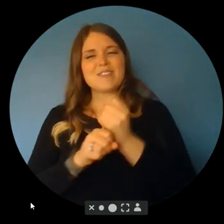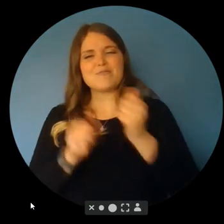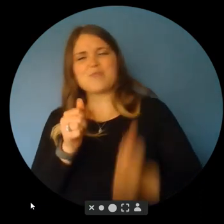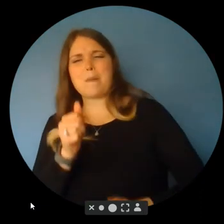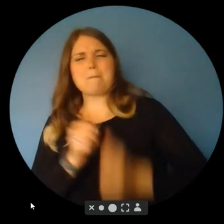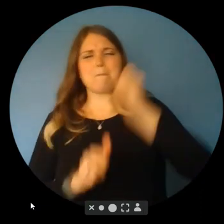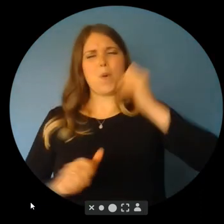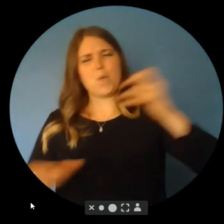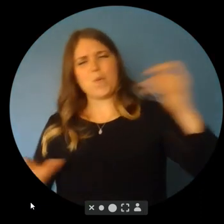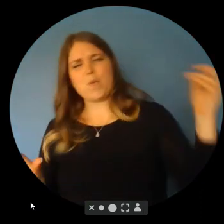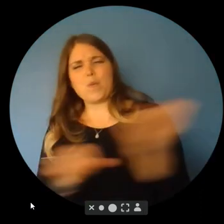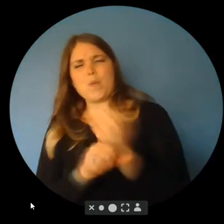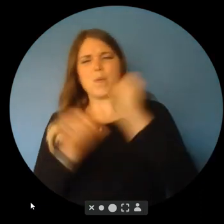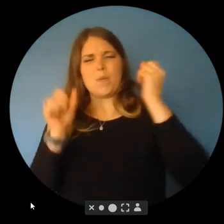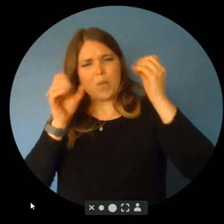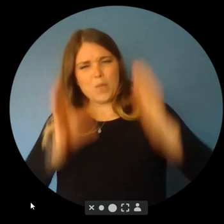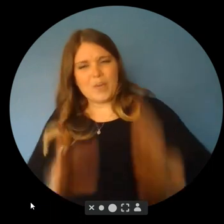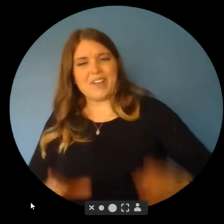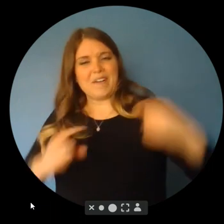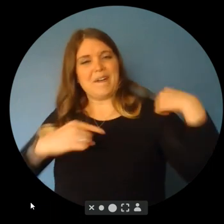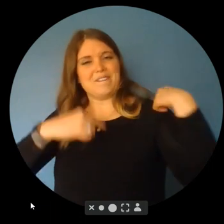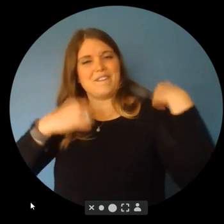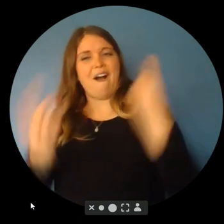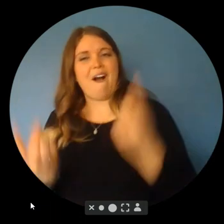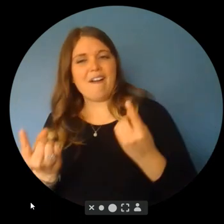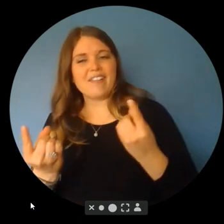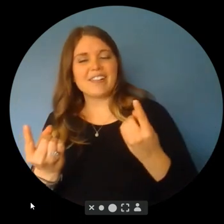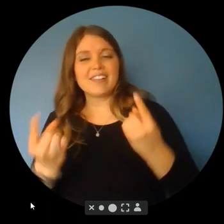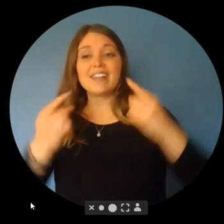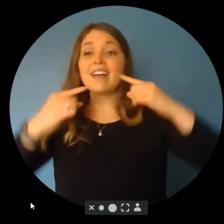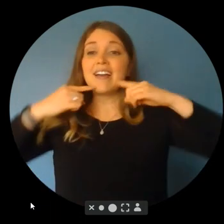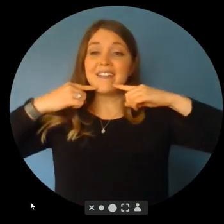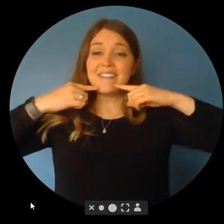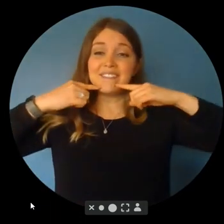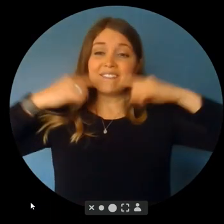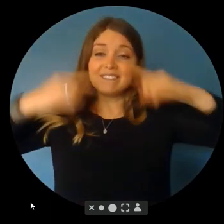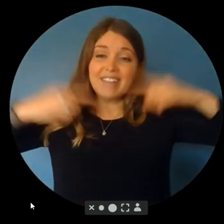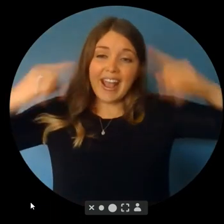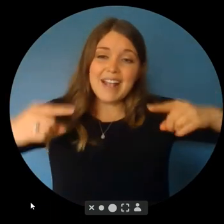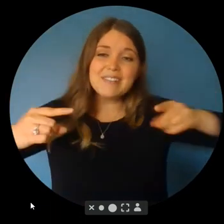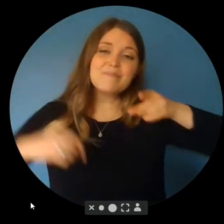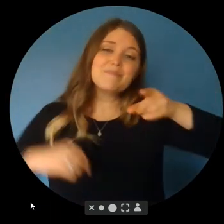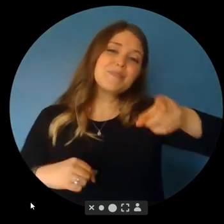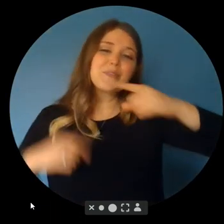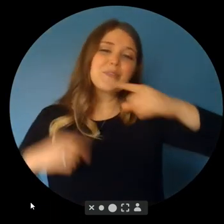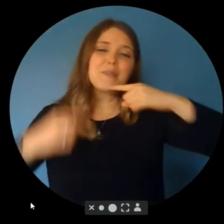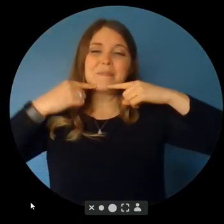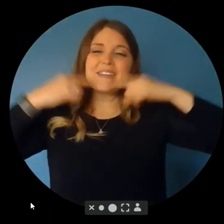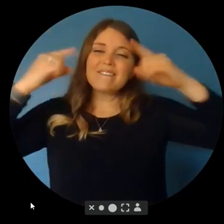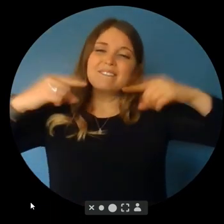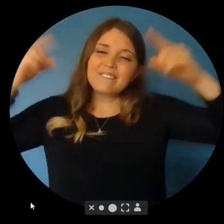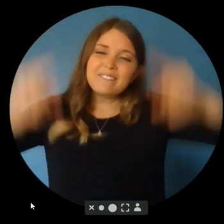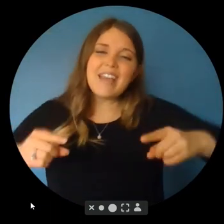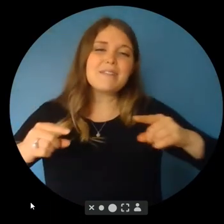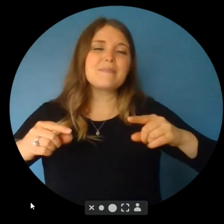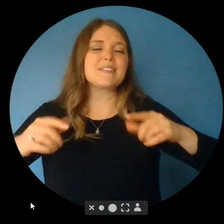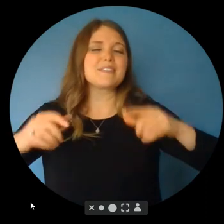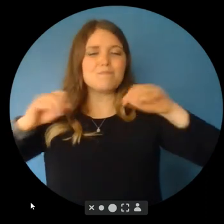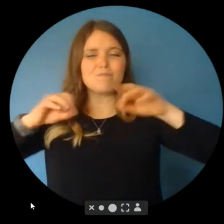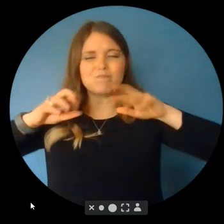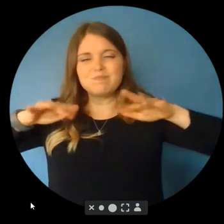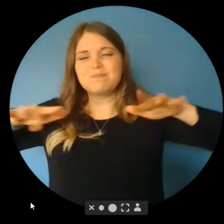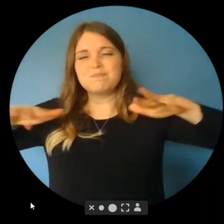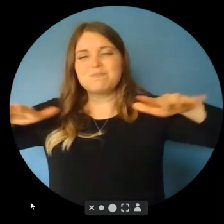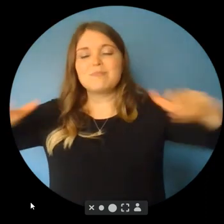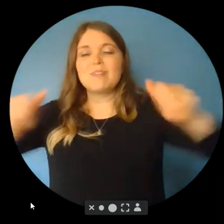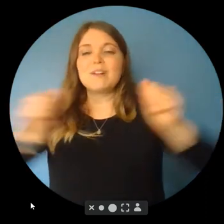winner of all. Fame, you'll be famous as famous can be, with the whole wide